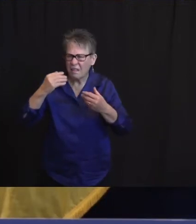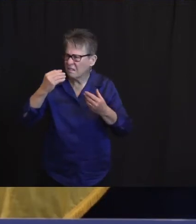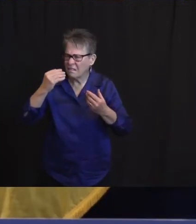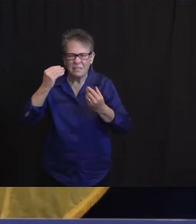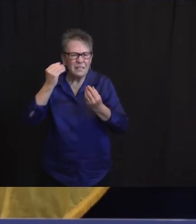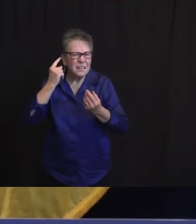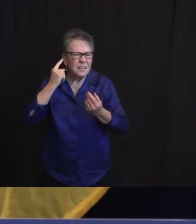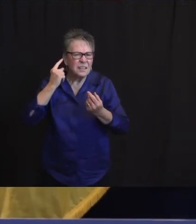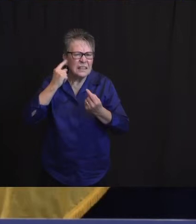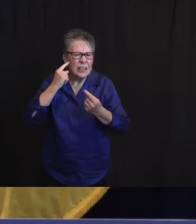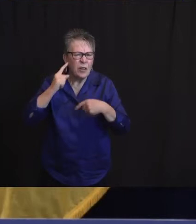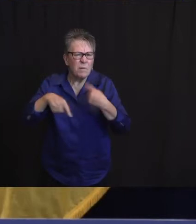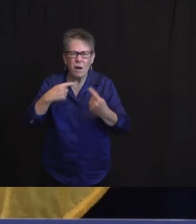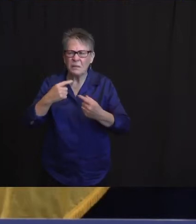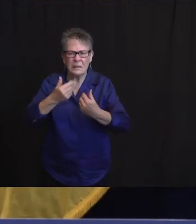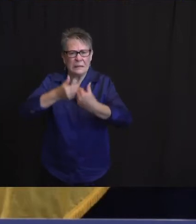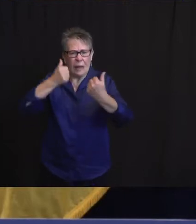turned their back on the 1A